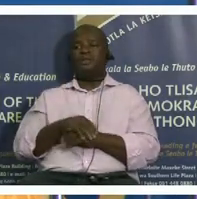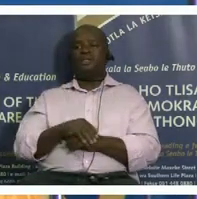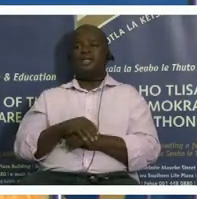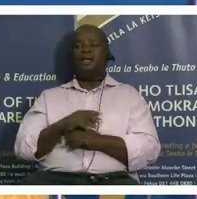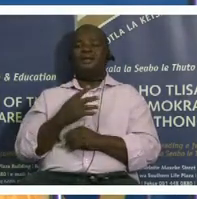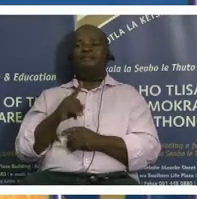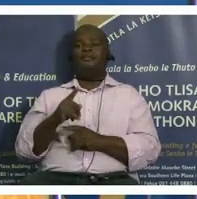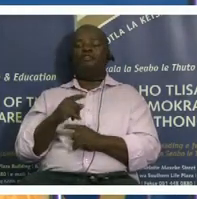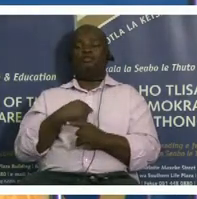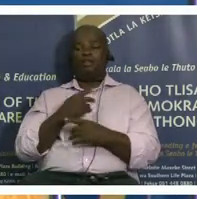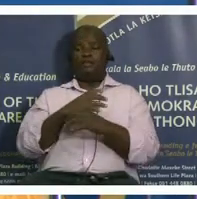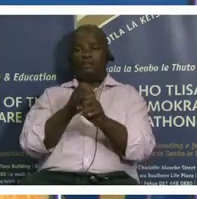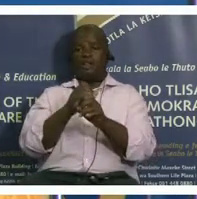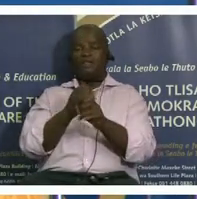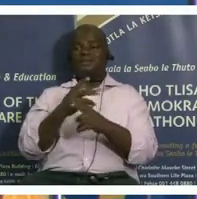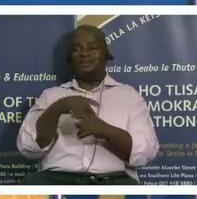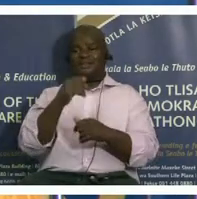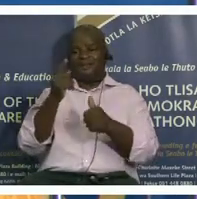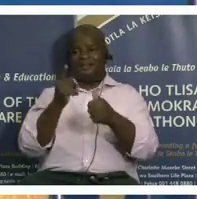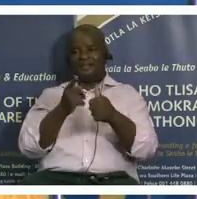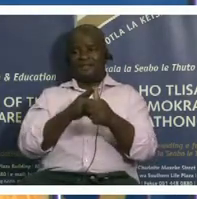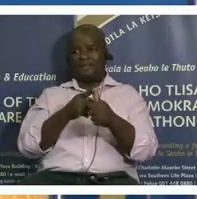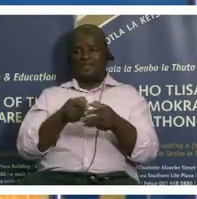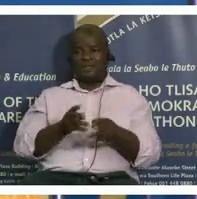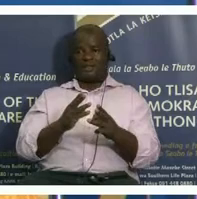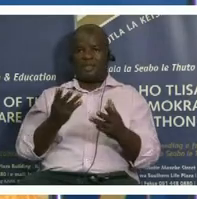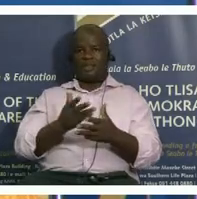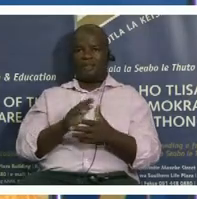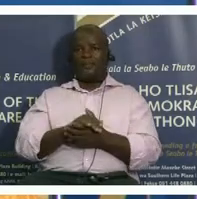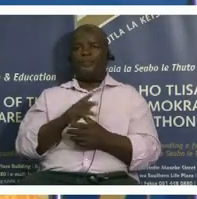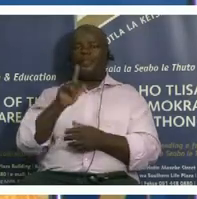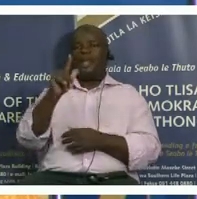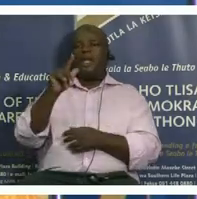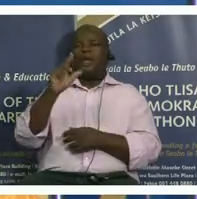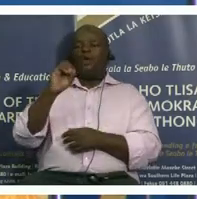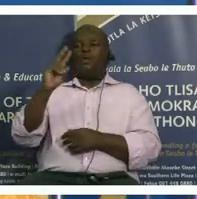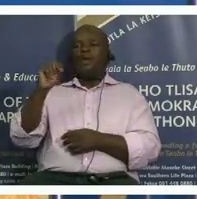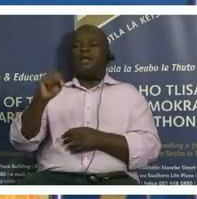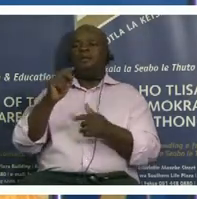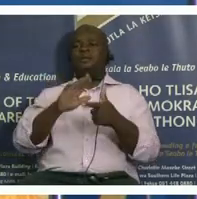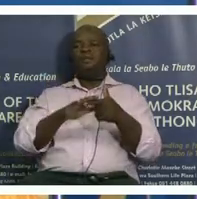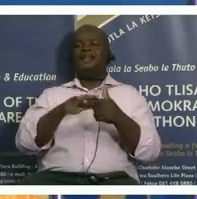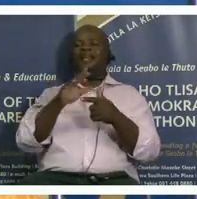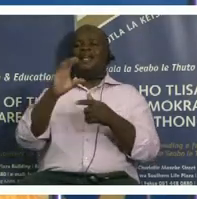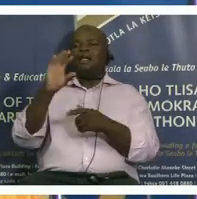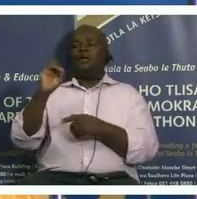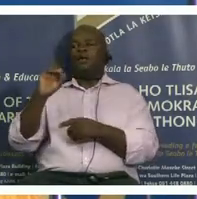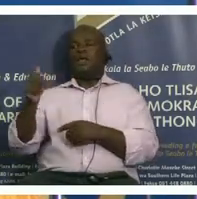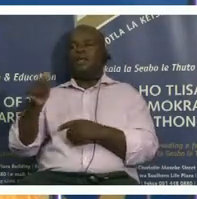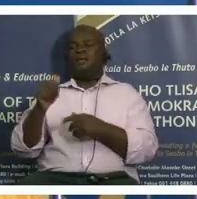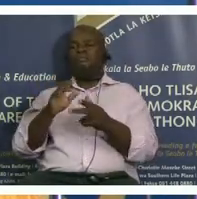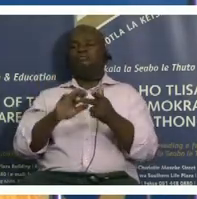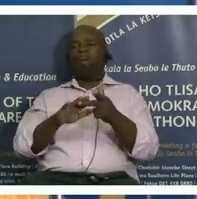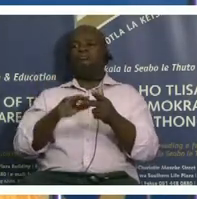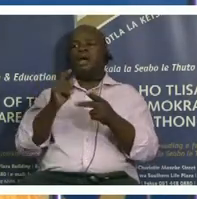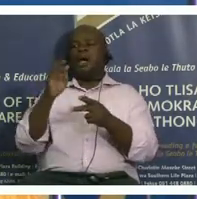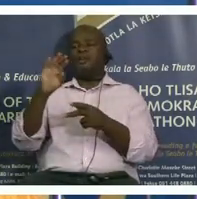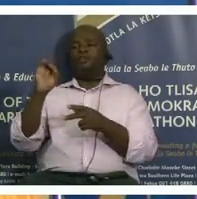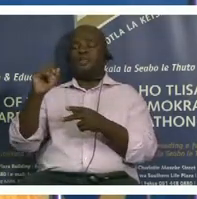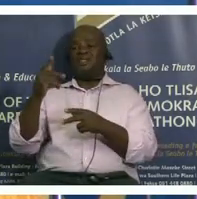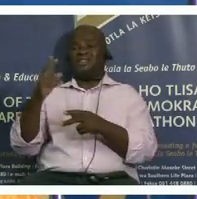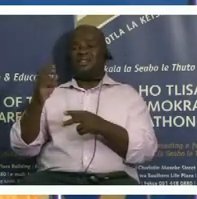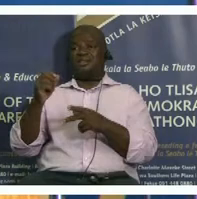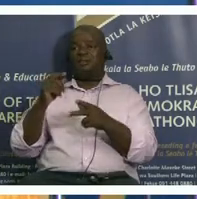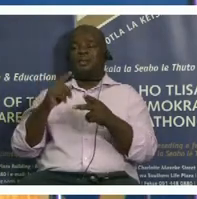the prioritization of the following roads: Lady Brand Bethlehem, that is the R26 road,